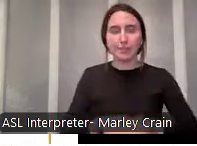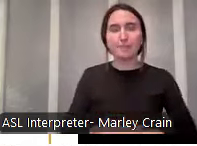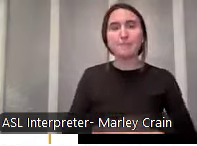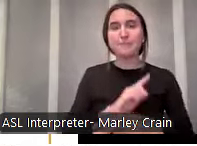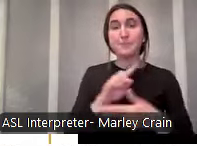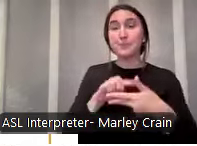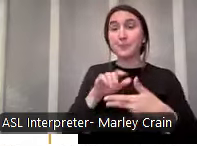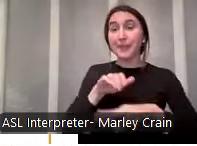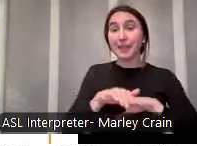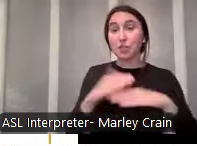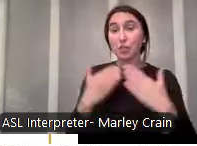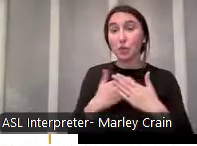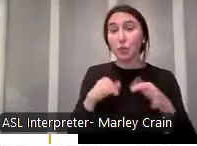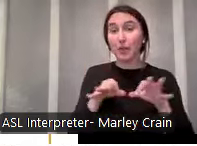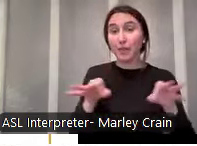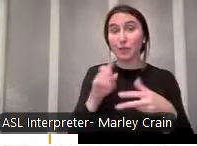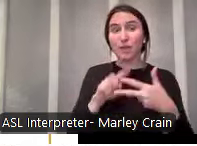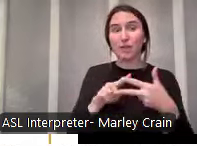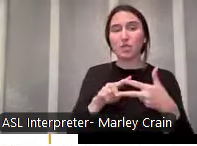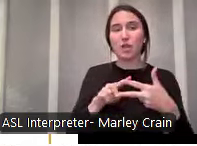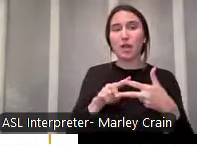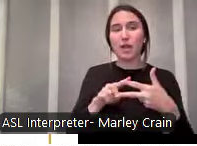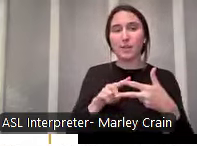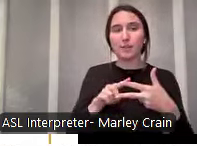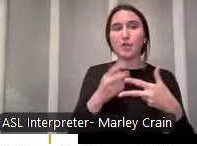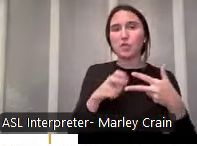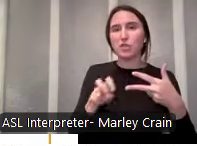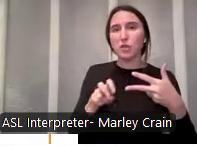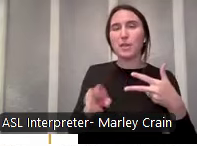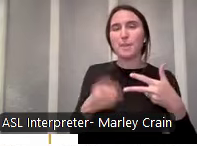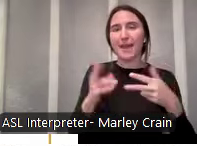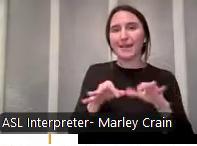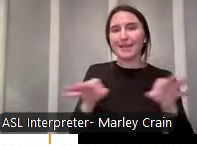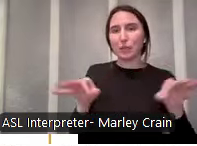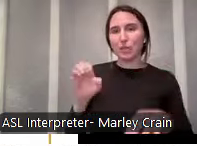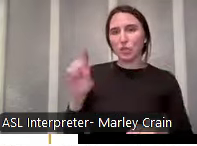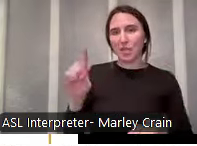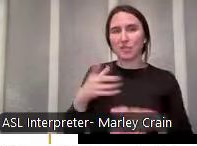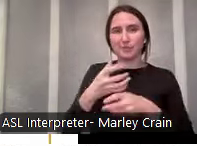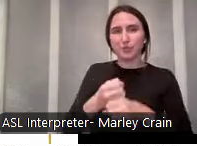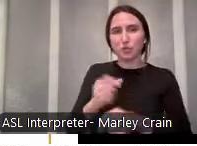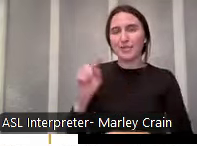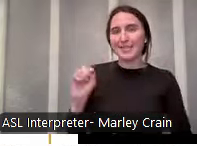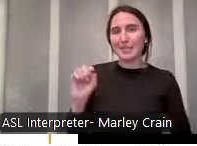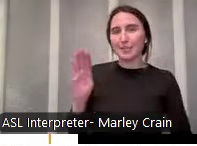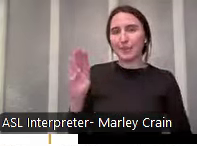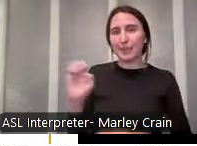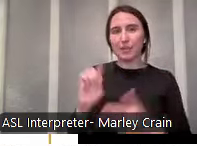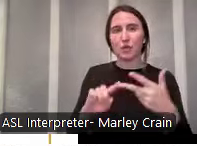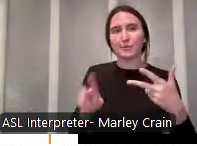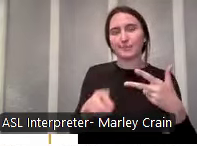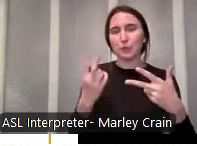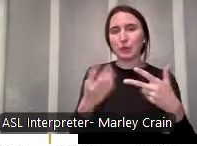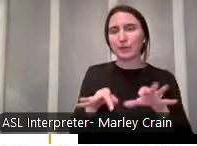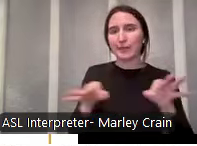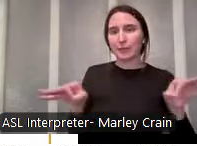language, transitional bilingual education or TBE, or dual language. So those are the 3 options,